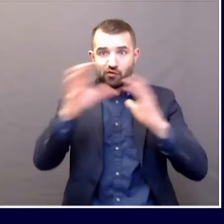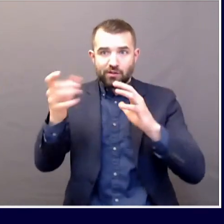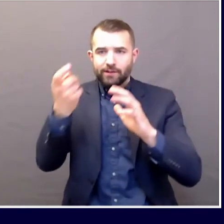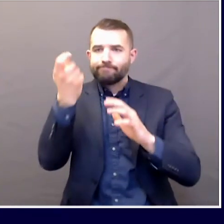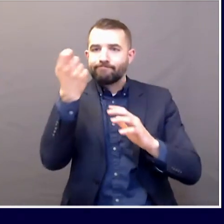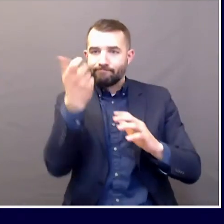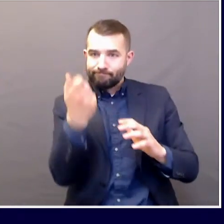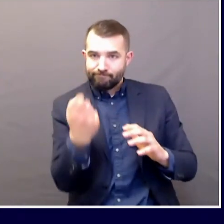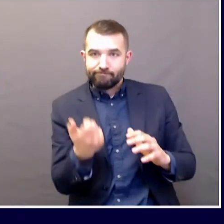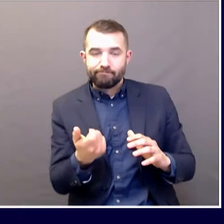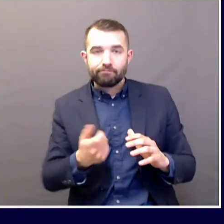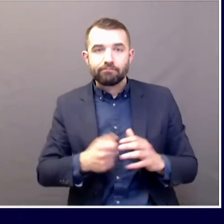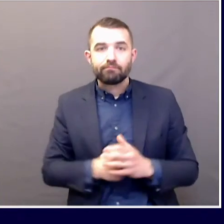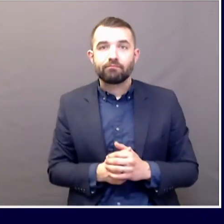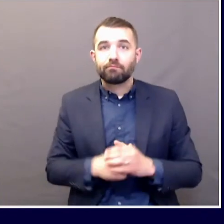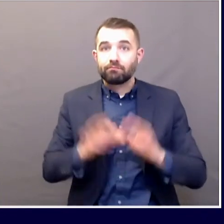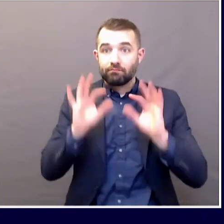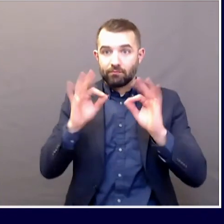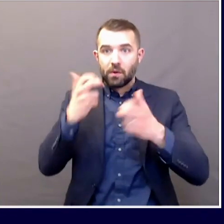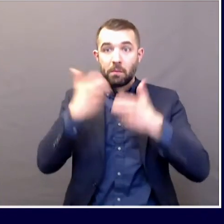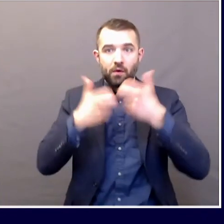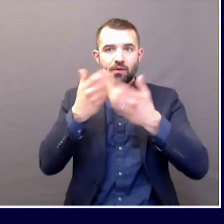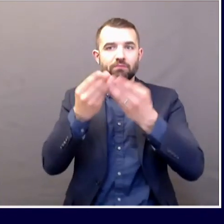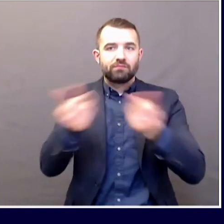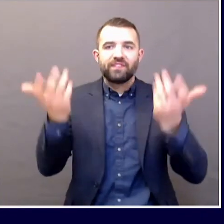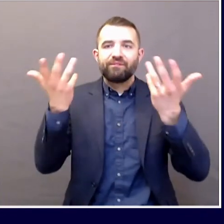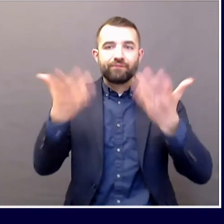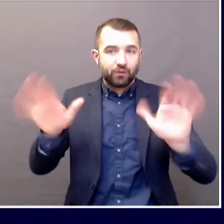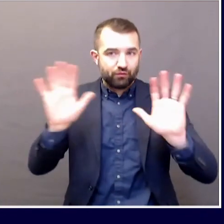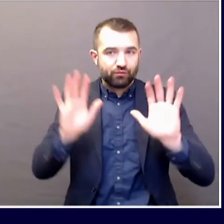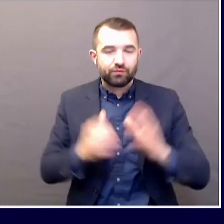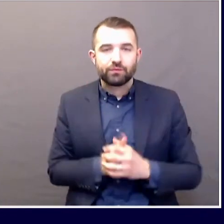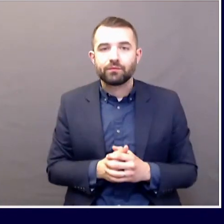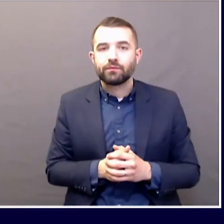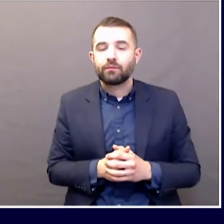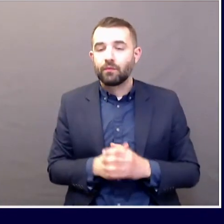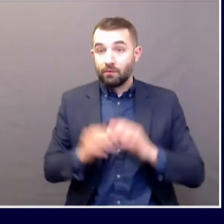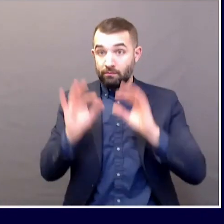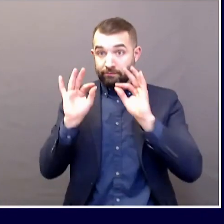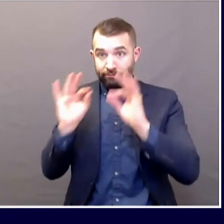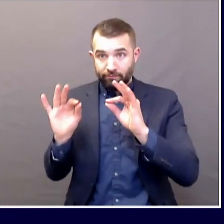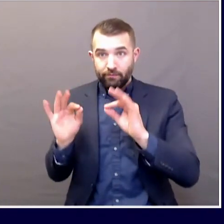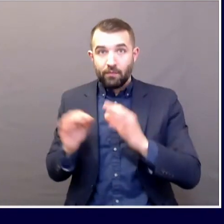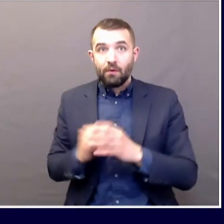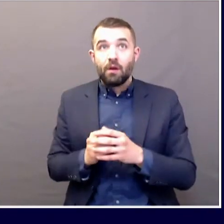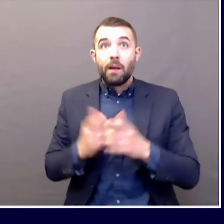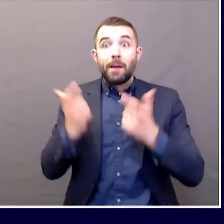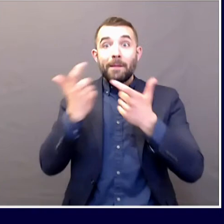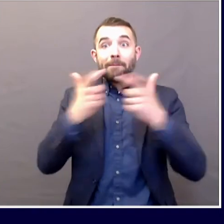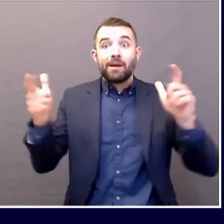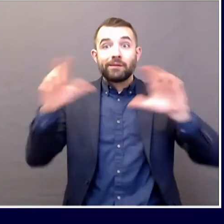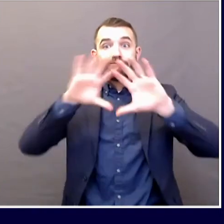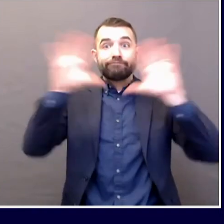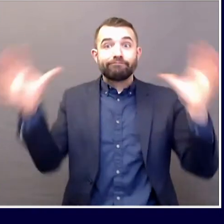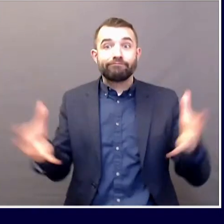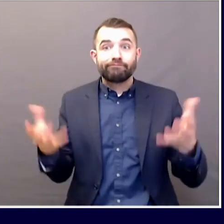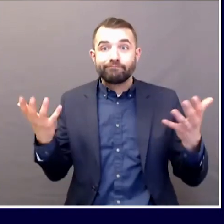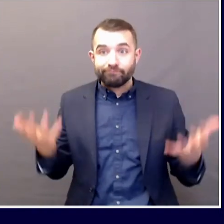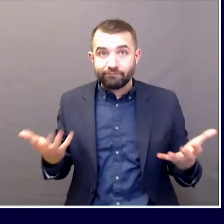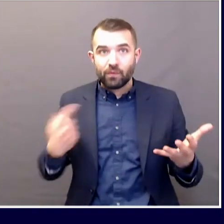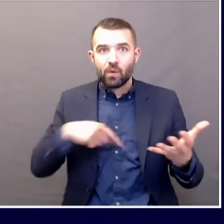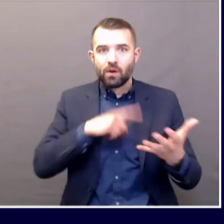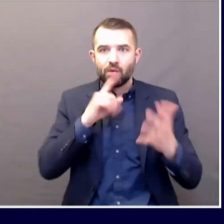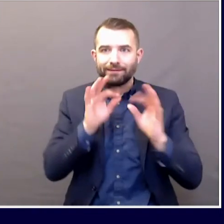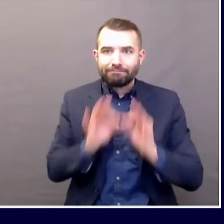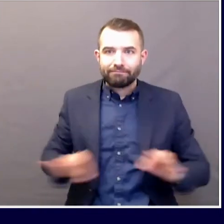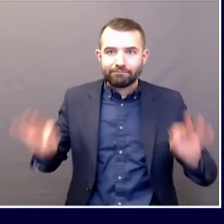is one problem solved. And I would just say in the bigger picture, we do continue to focus on what's